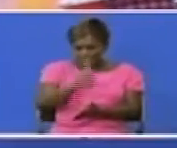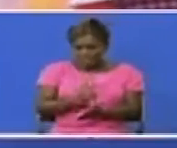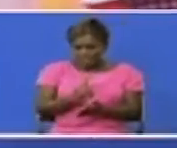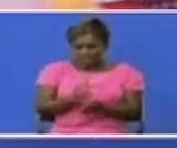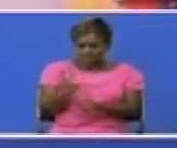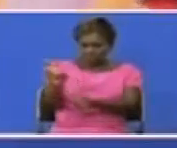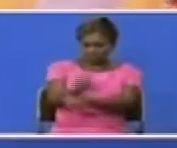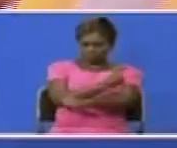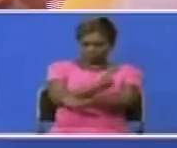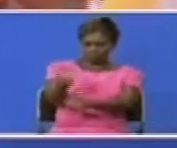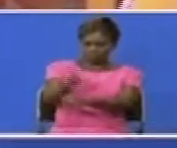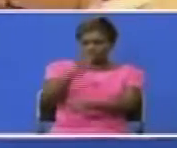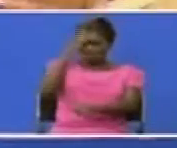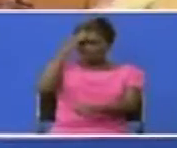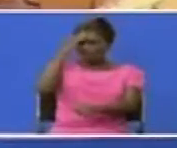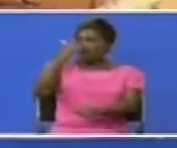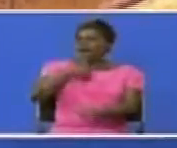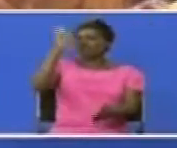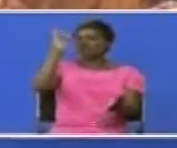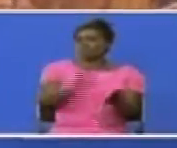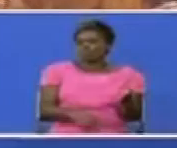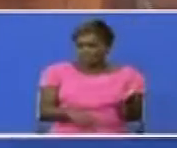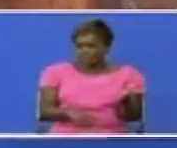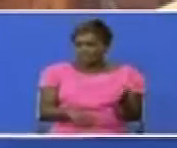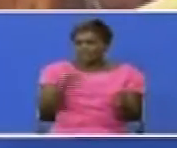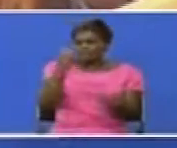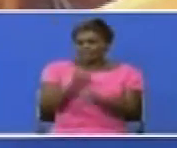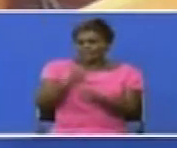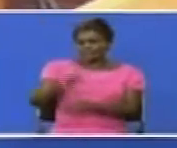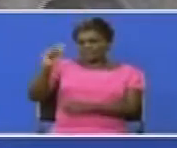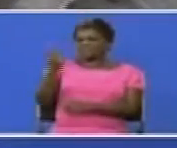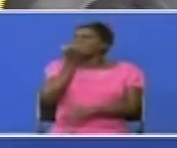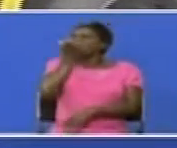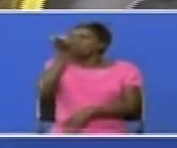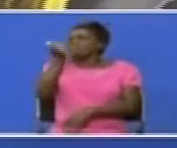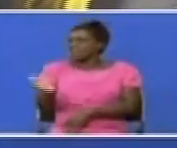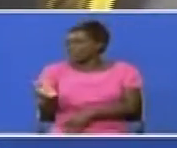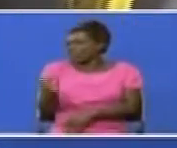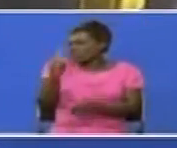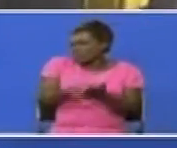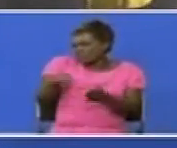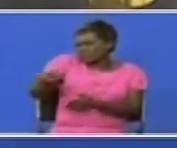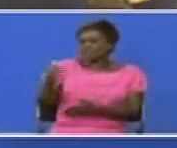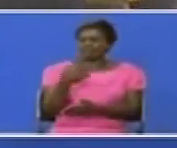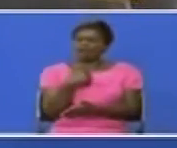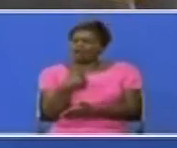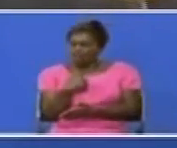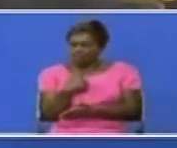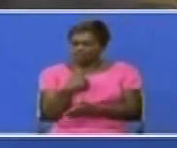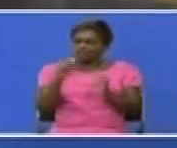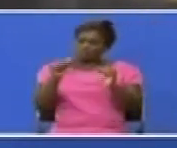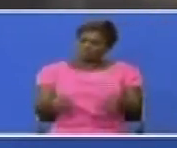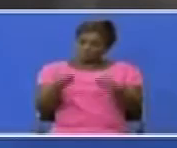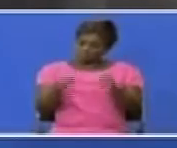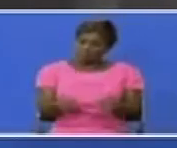geophysical survey to know exactly what we have. This, he says, has made Kenya to be ignorant of what is at her disposal, what could